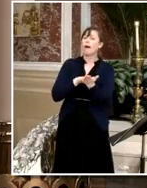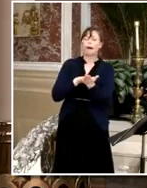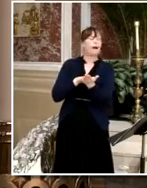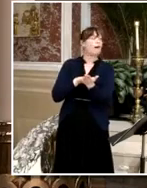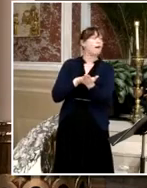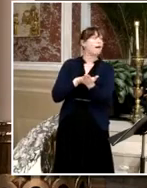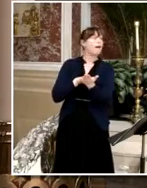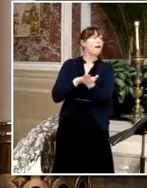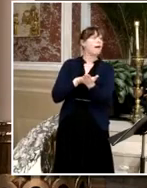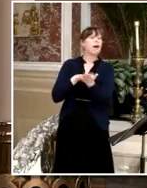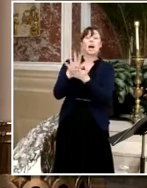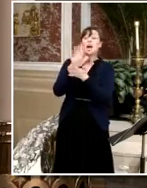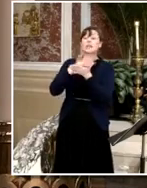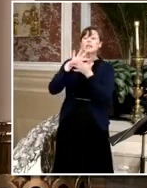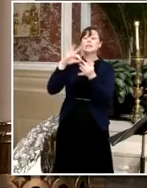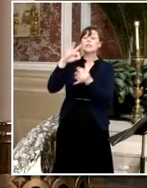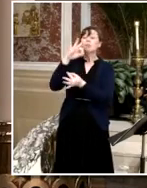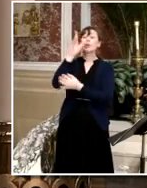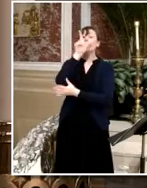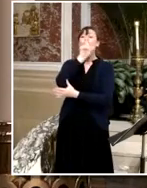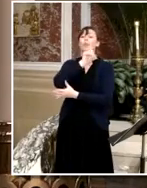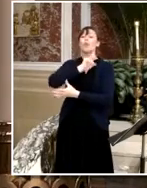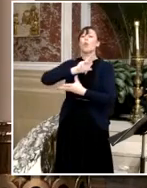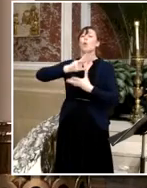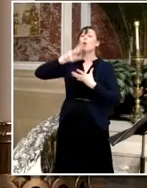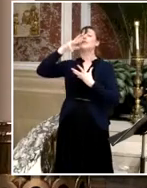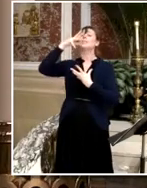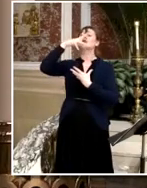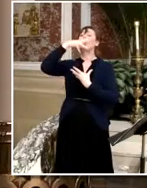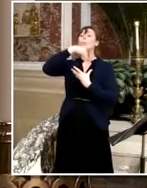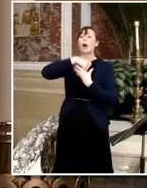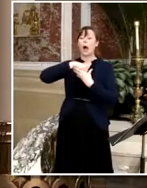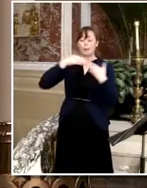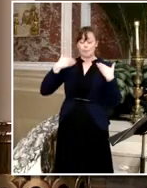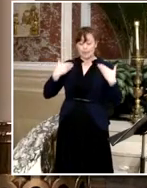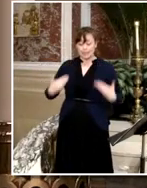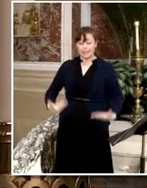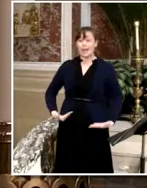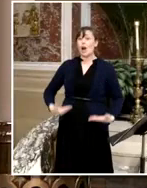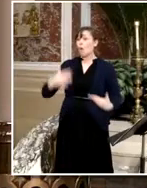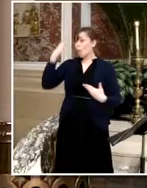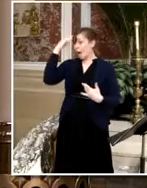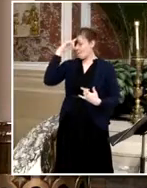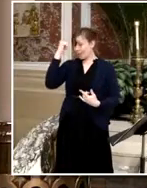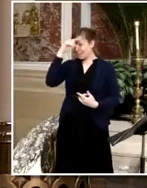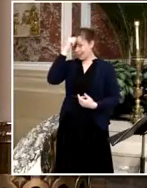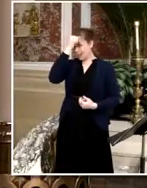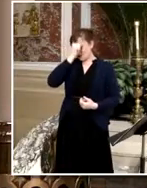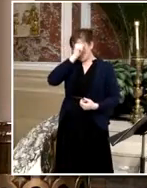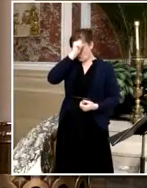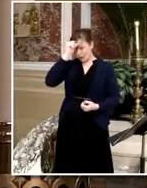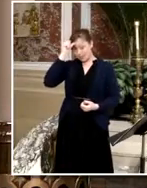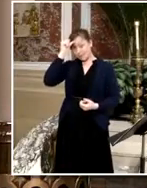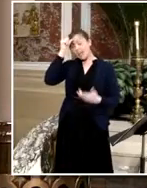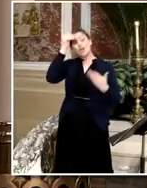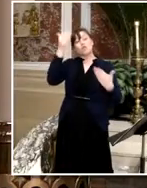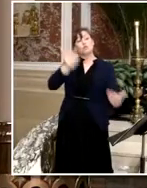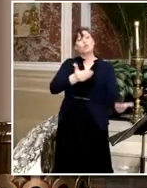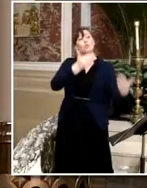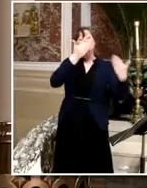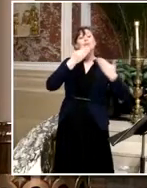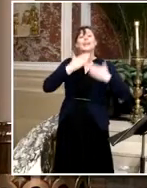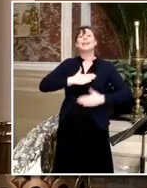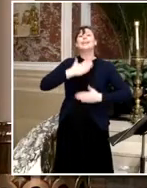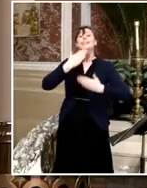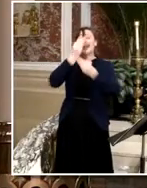"The Spirit of the Lord is upon me, because he anointed me to bring glad tidings to